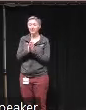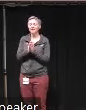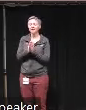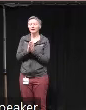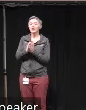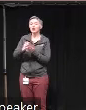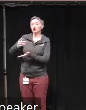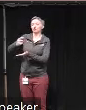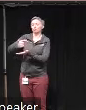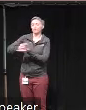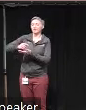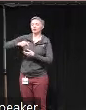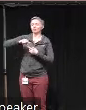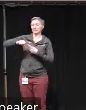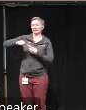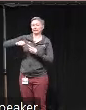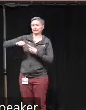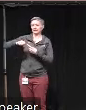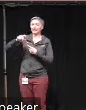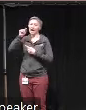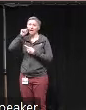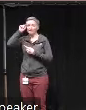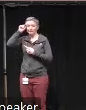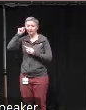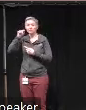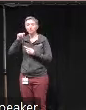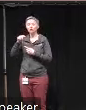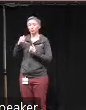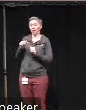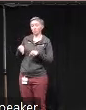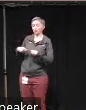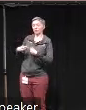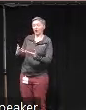treatment-resistant adolescents with latest treatment method.